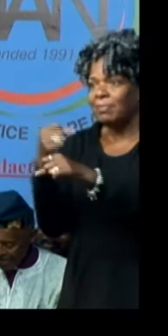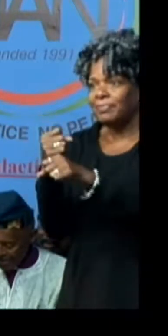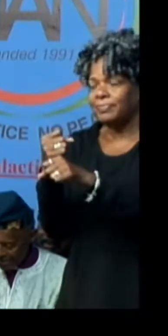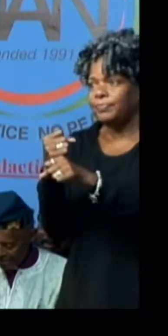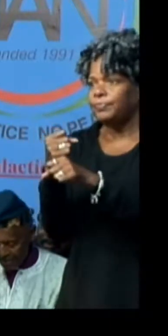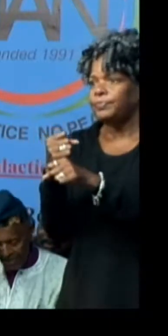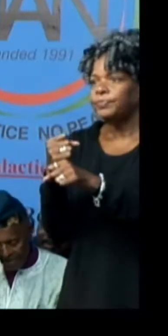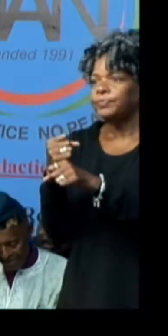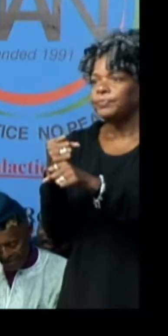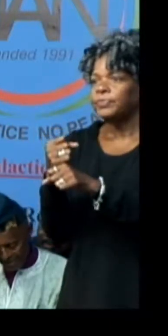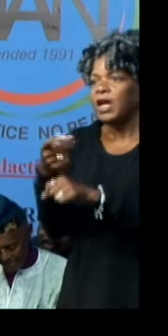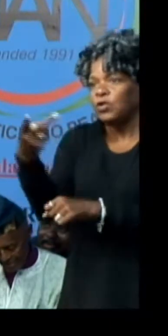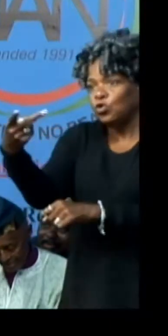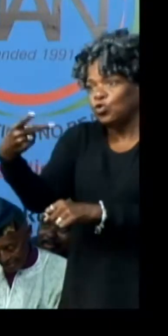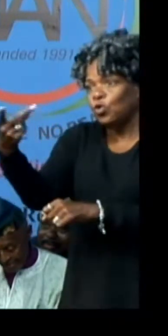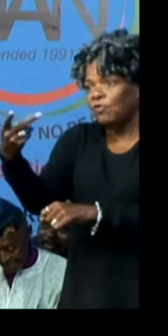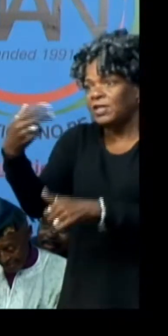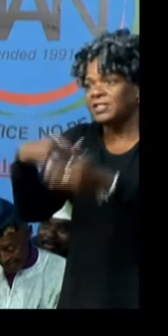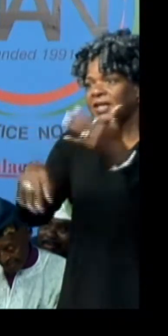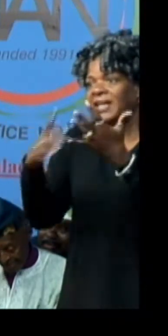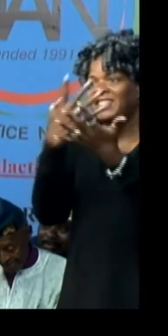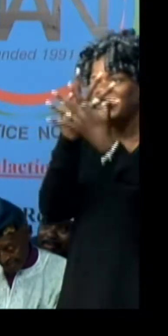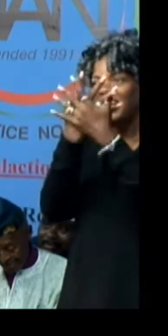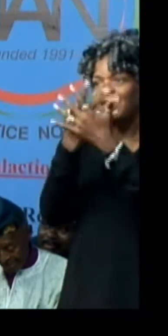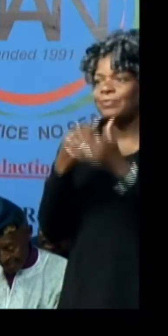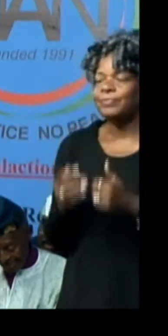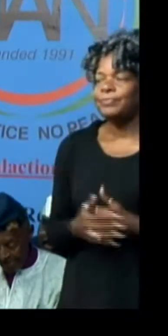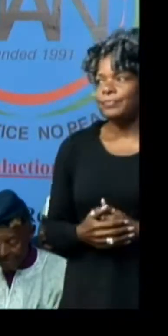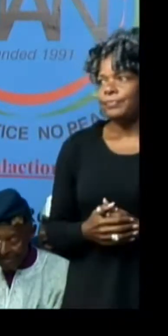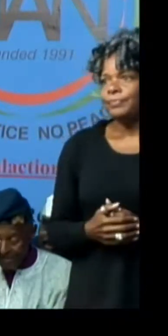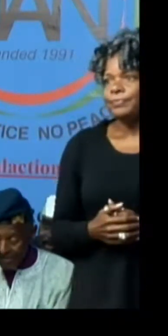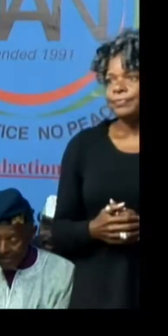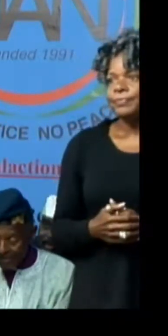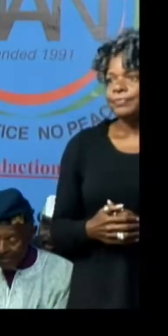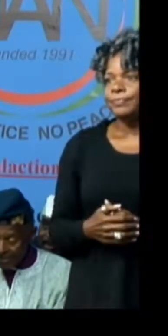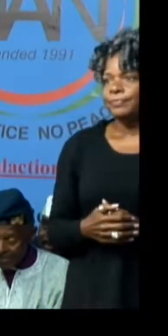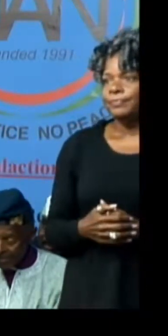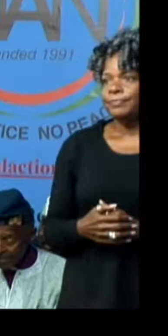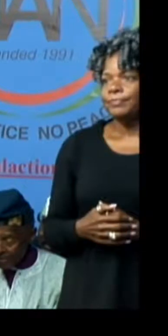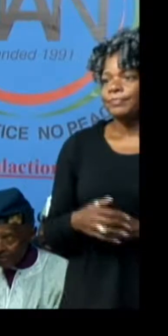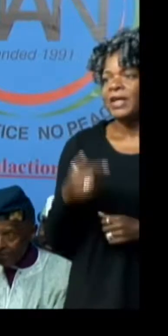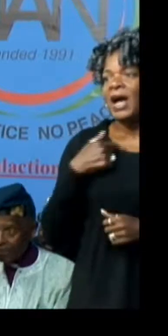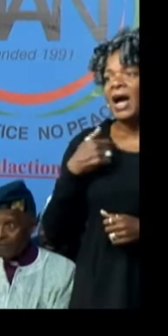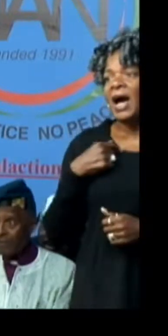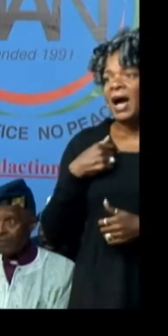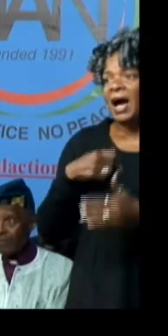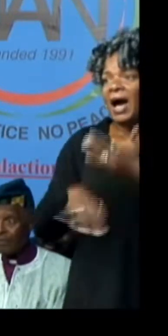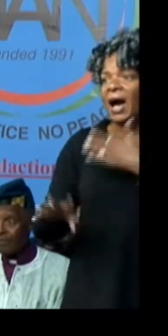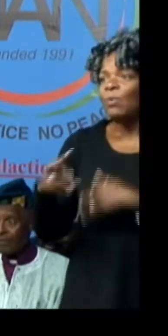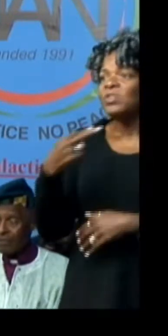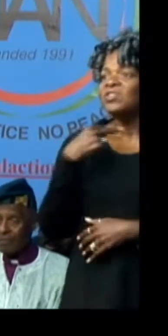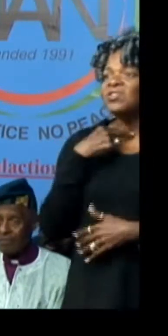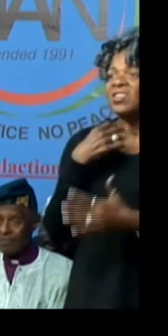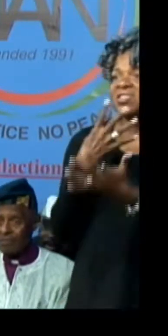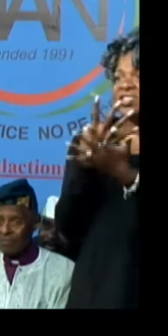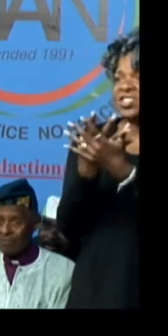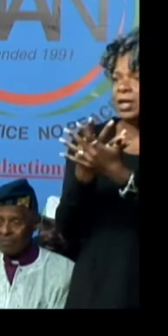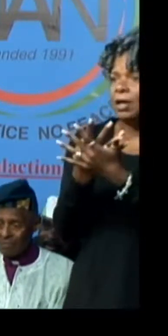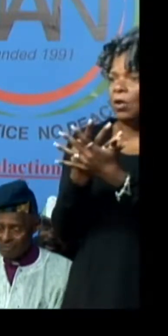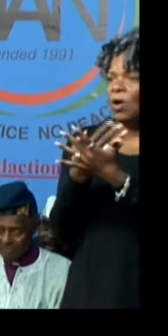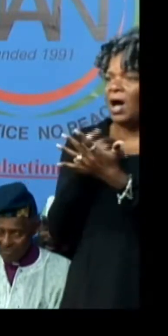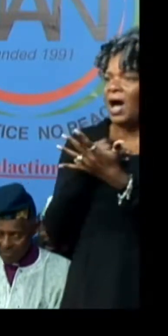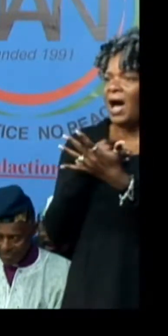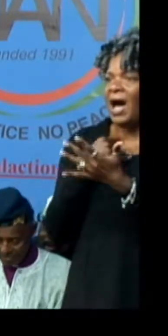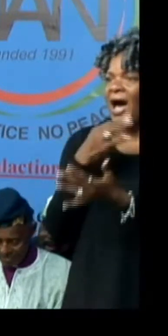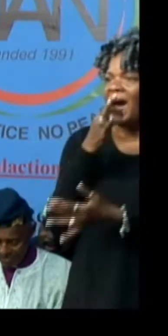and he made me eat. I had fasted. He made me eat before he left. And before I could settle in that I was going to have to do these 50